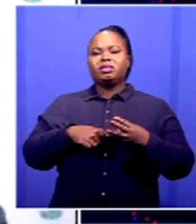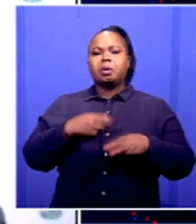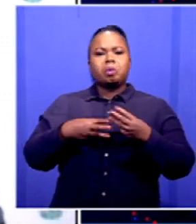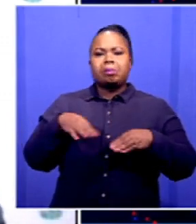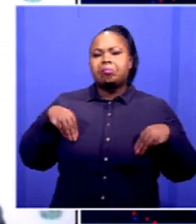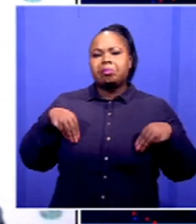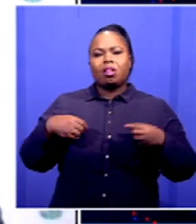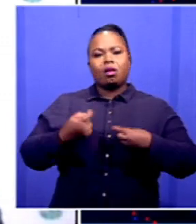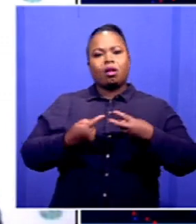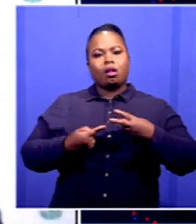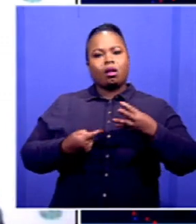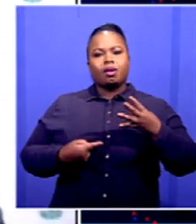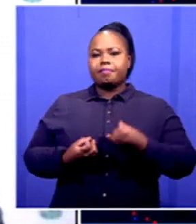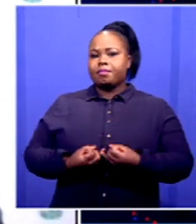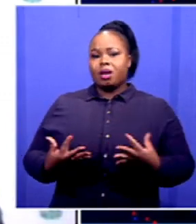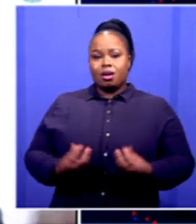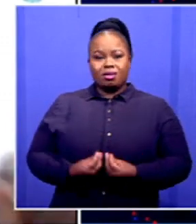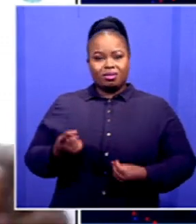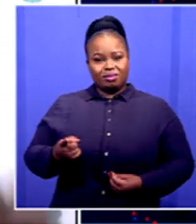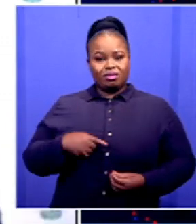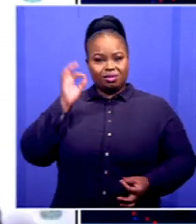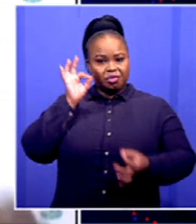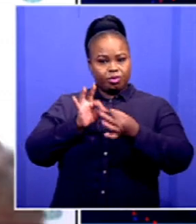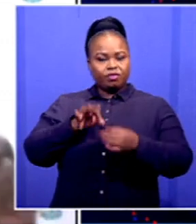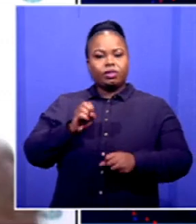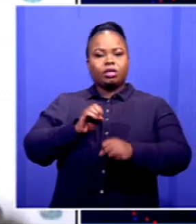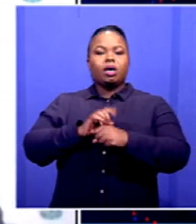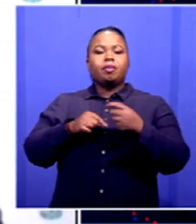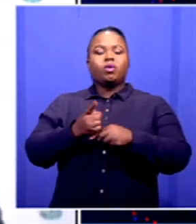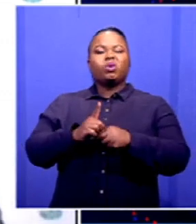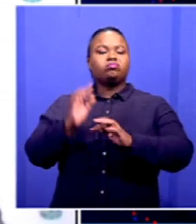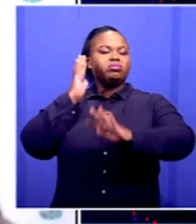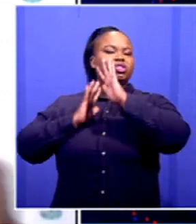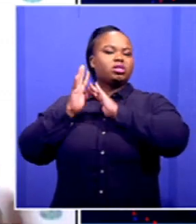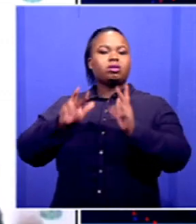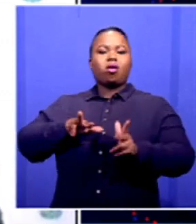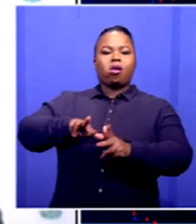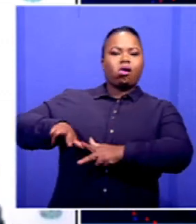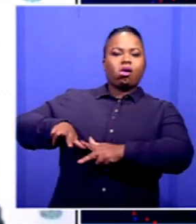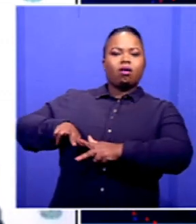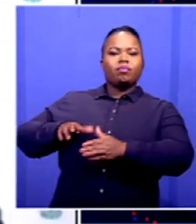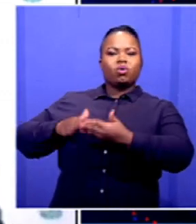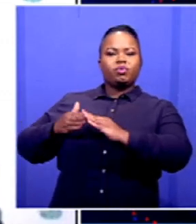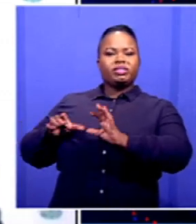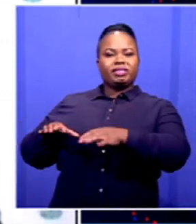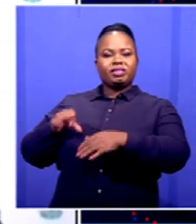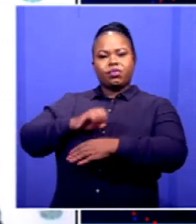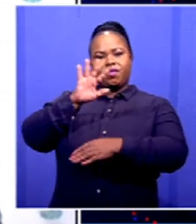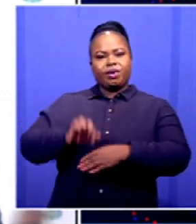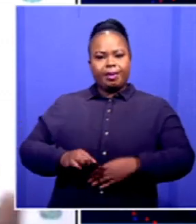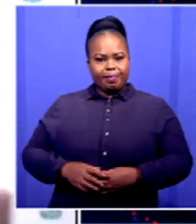other related things, in particular when it pertains to historically disadvantaged communities in South